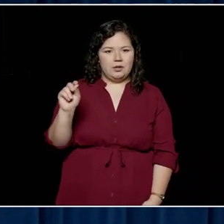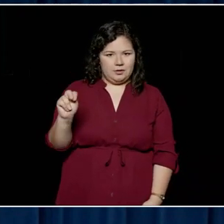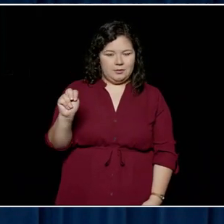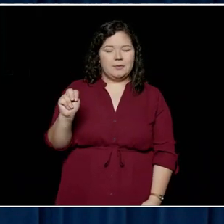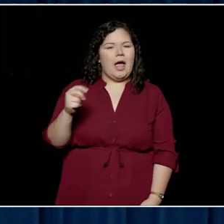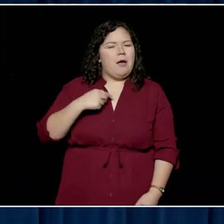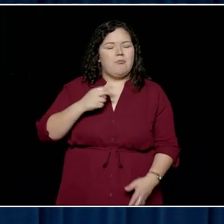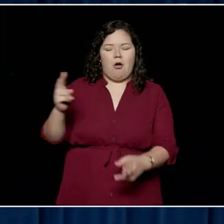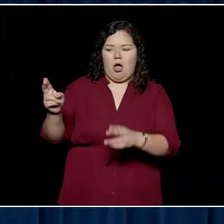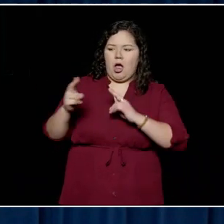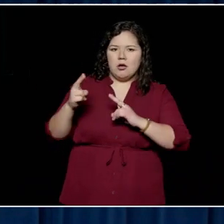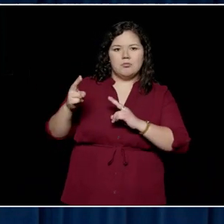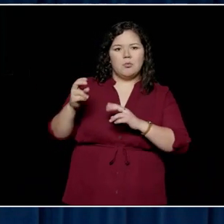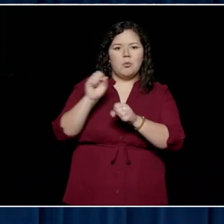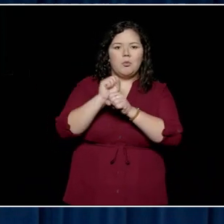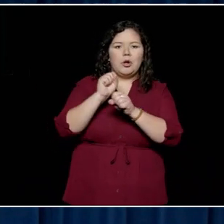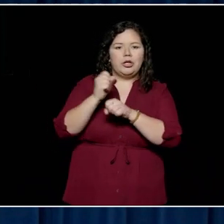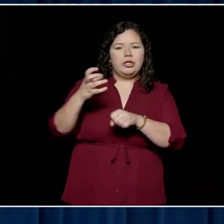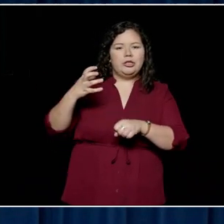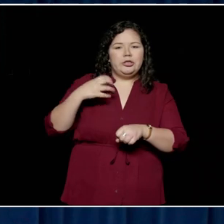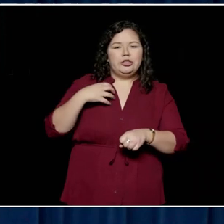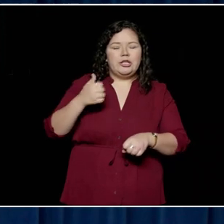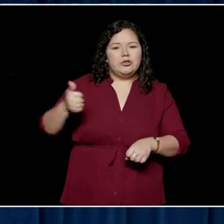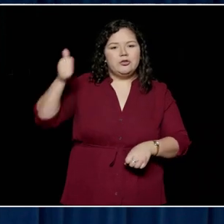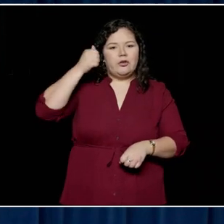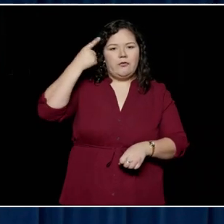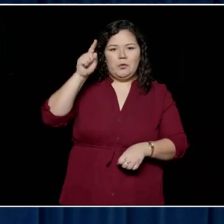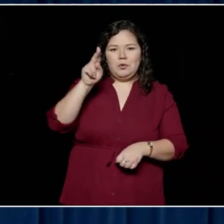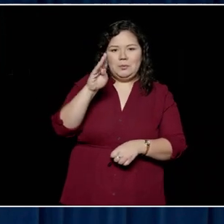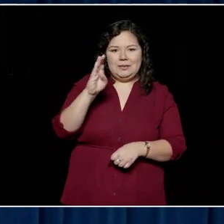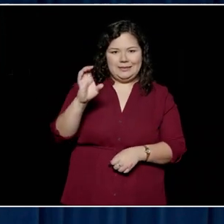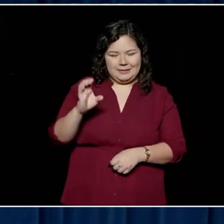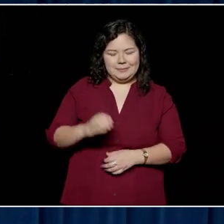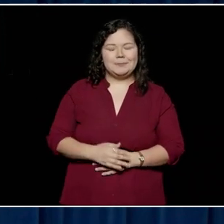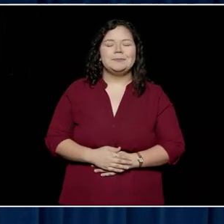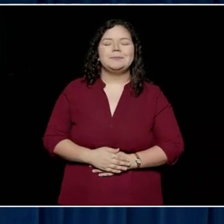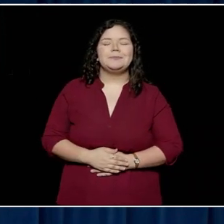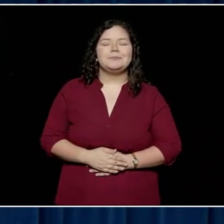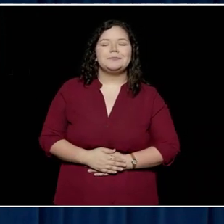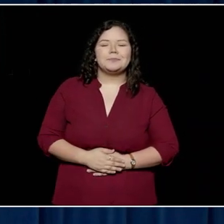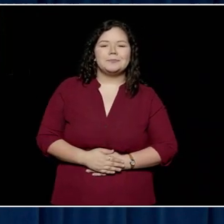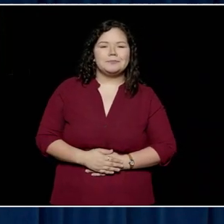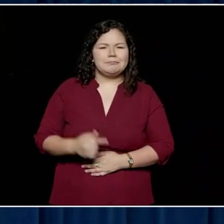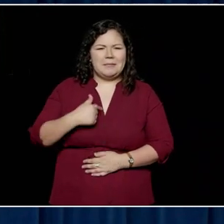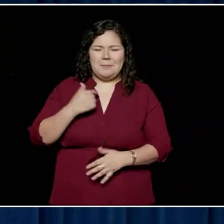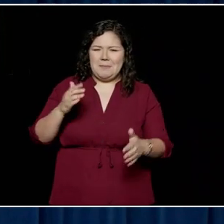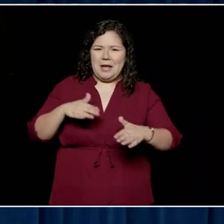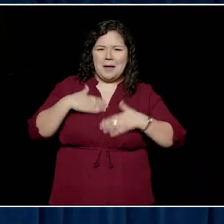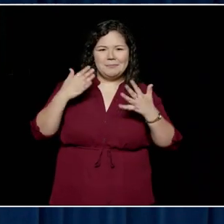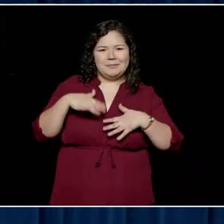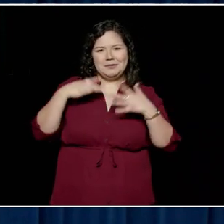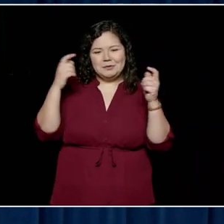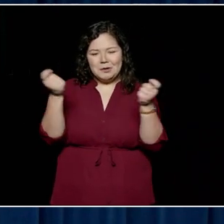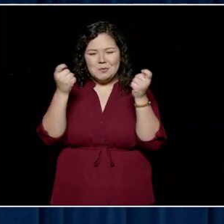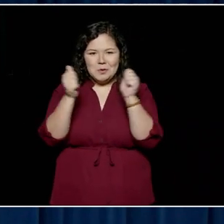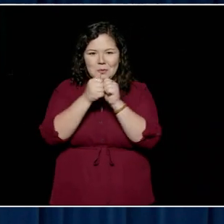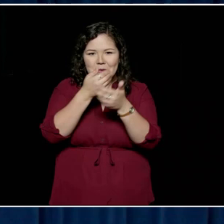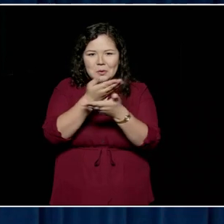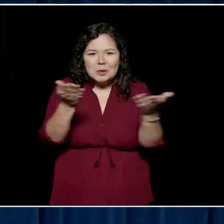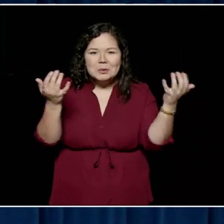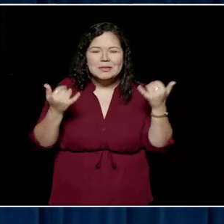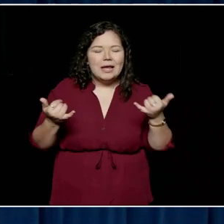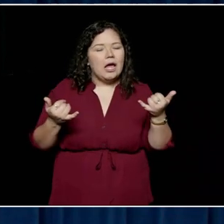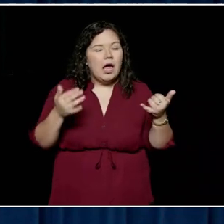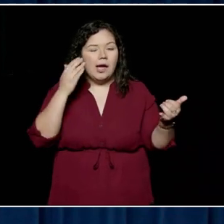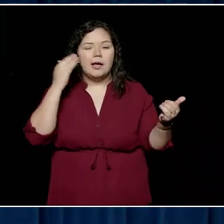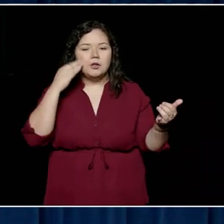be the Chancellor of the University of British Columbia. It gives me great pleasure to be celebrating with you today, even if